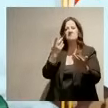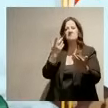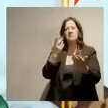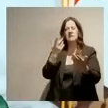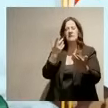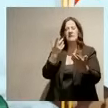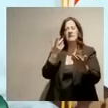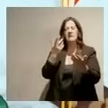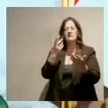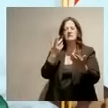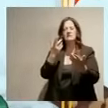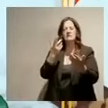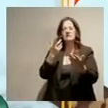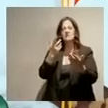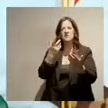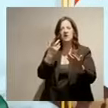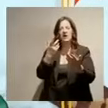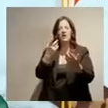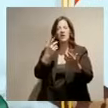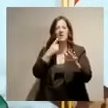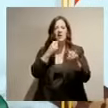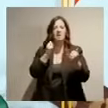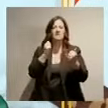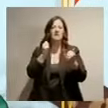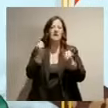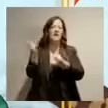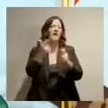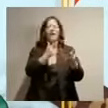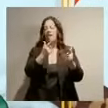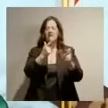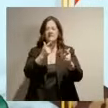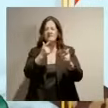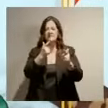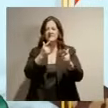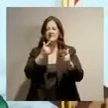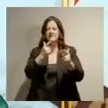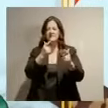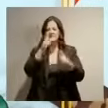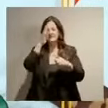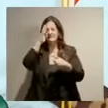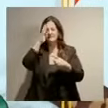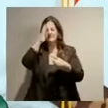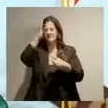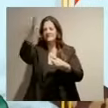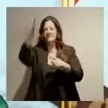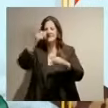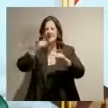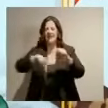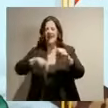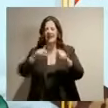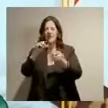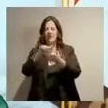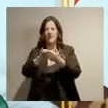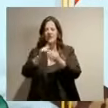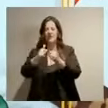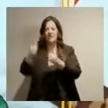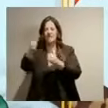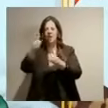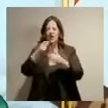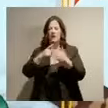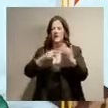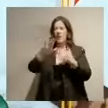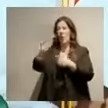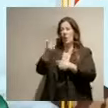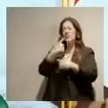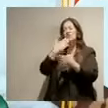I think you start, frankly, everybody gets misled because you're really speculating. It's too speculative to your question. It's